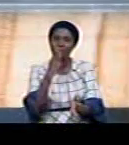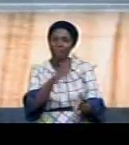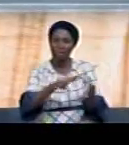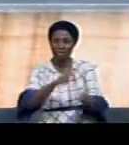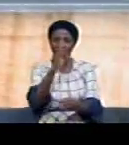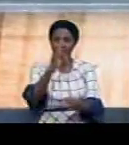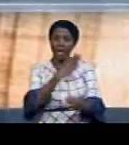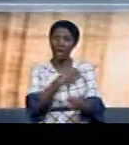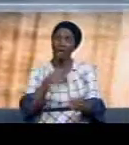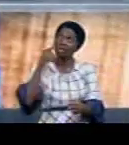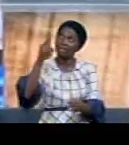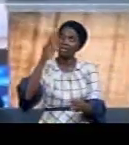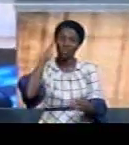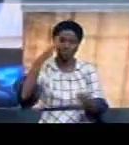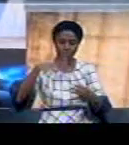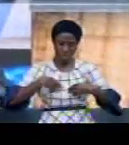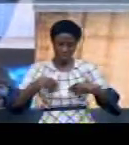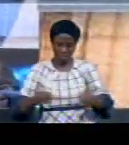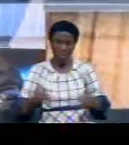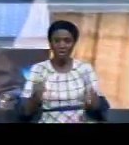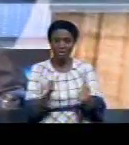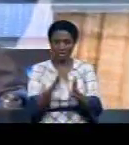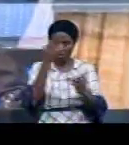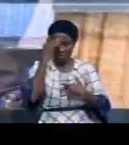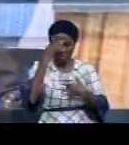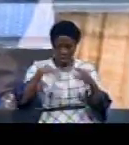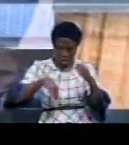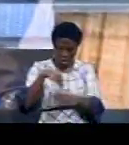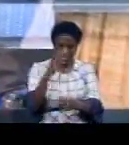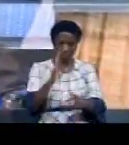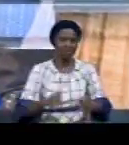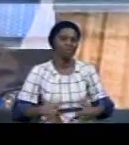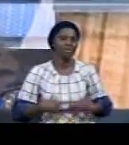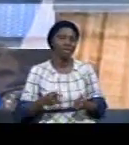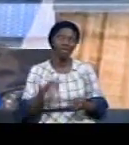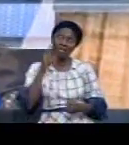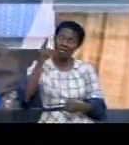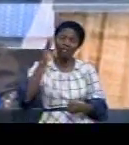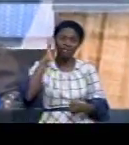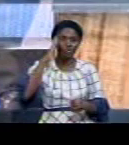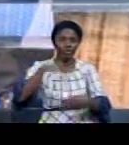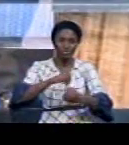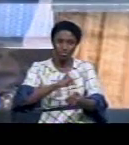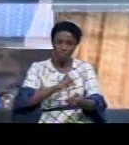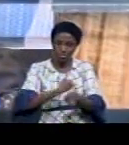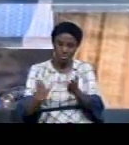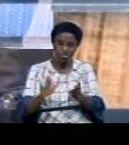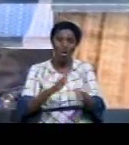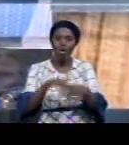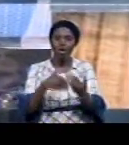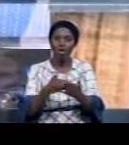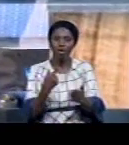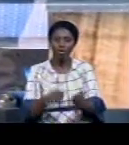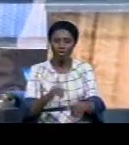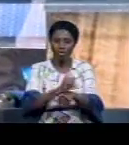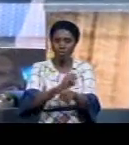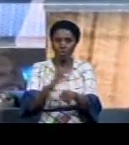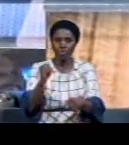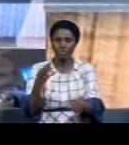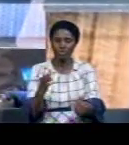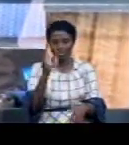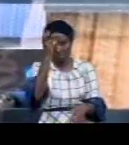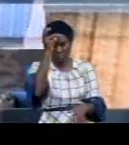heal that sickness. It will destroy all the works of